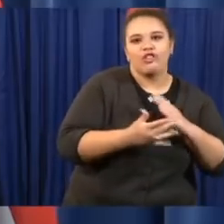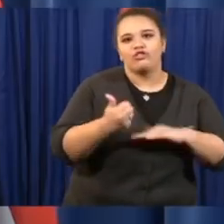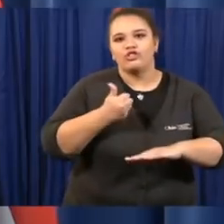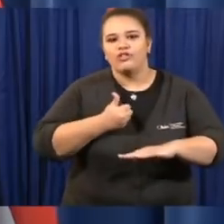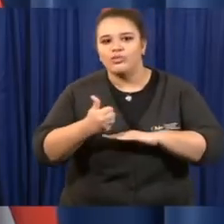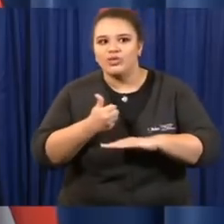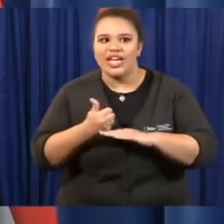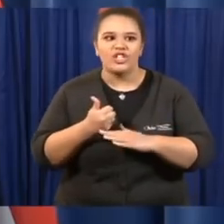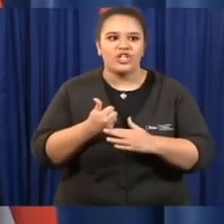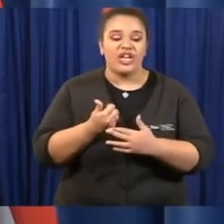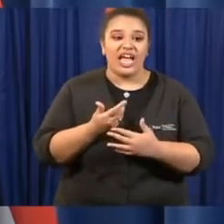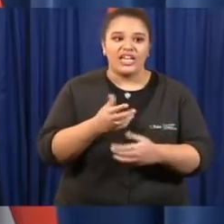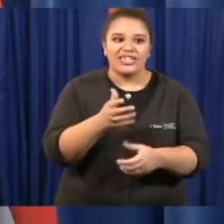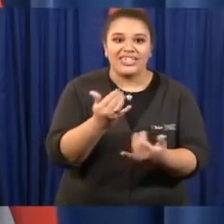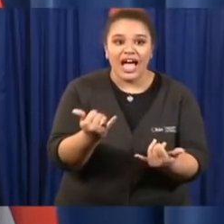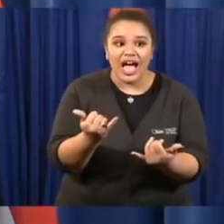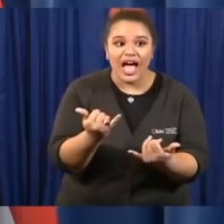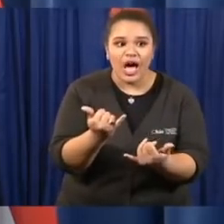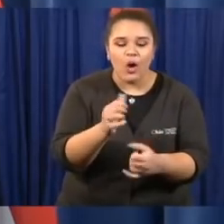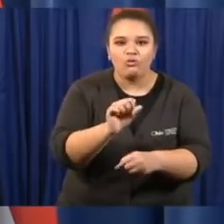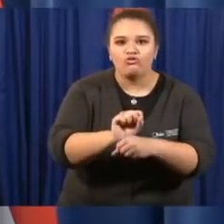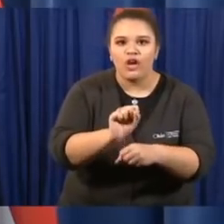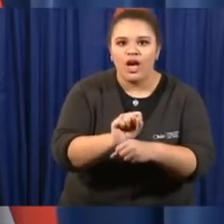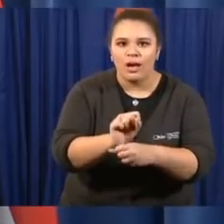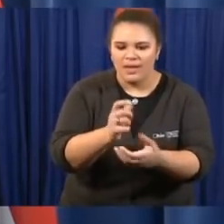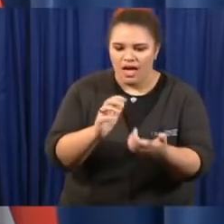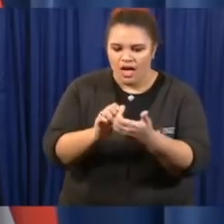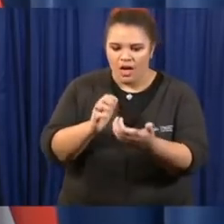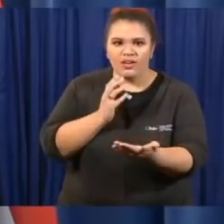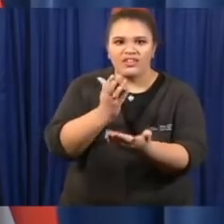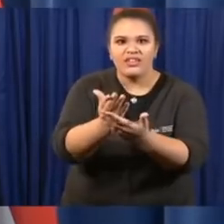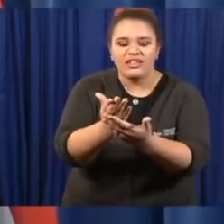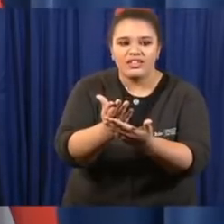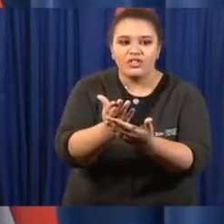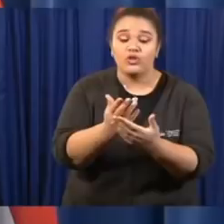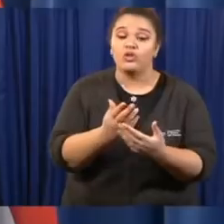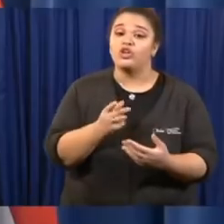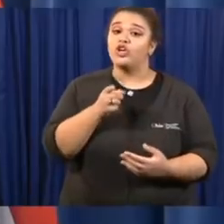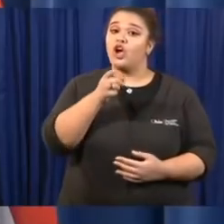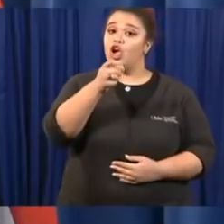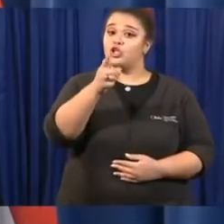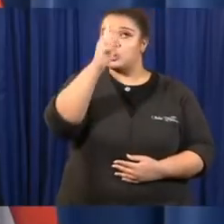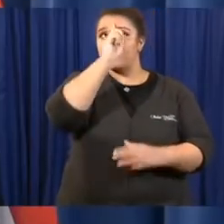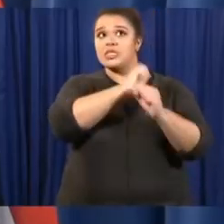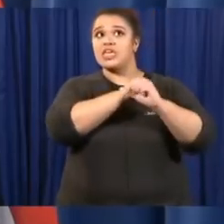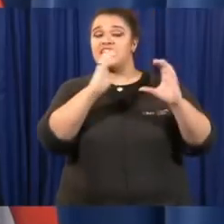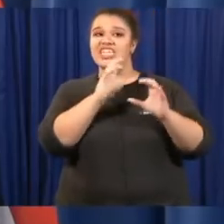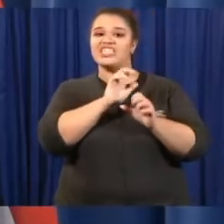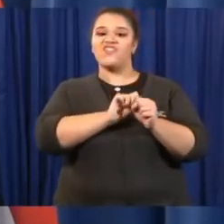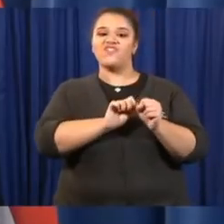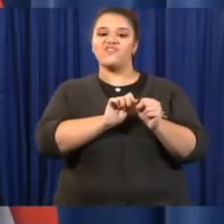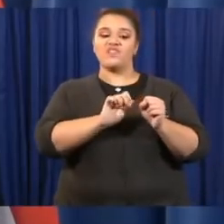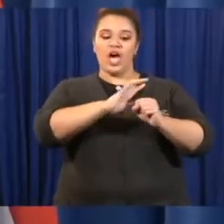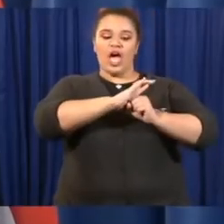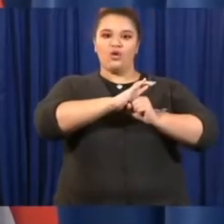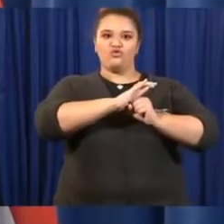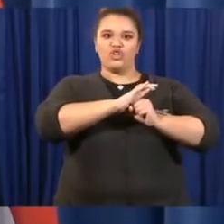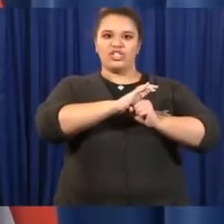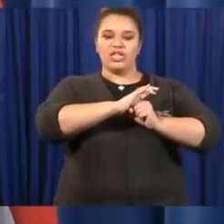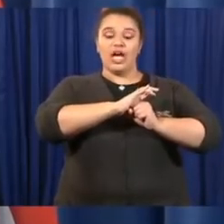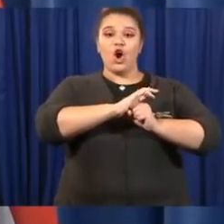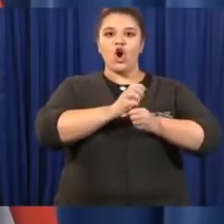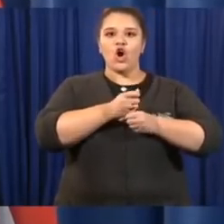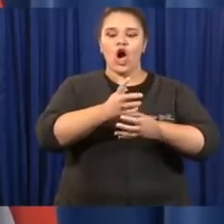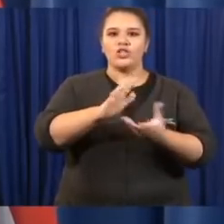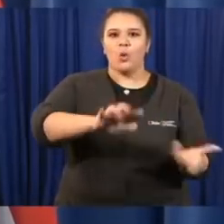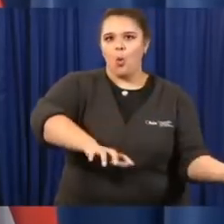job. But don't you think that this virus kind of was a little bomb that took the lid off of issues that the community